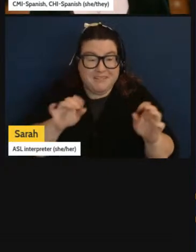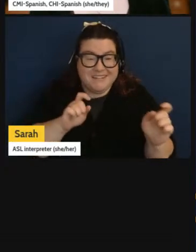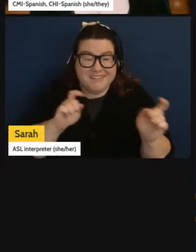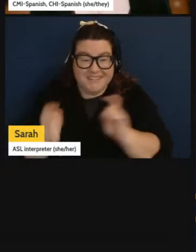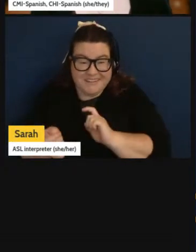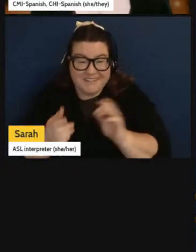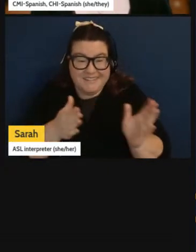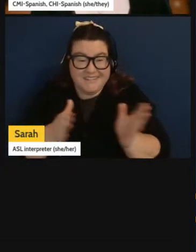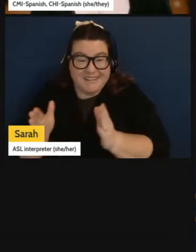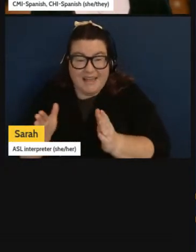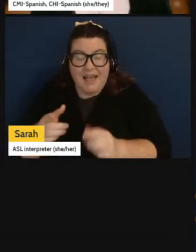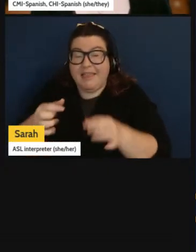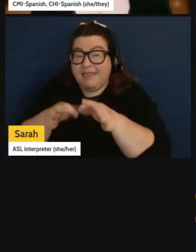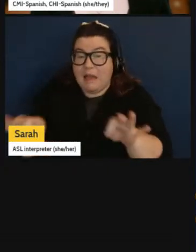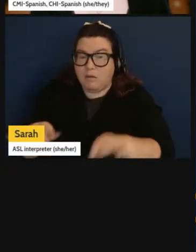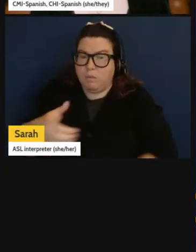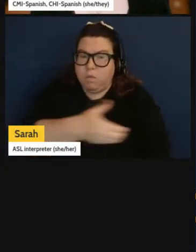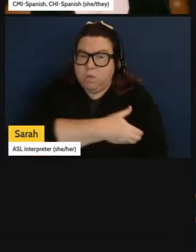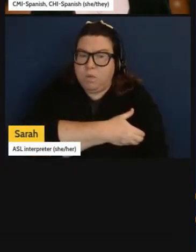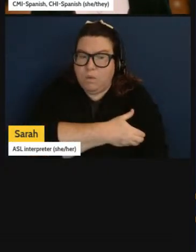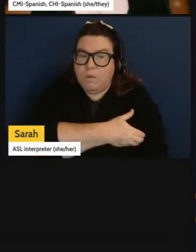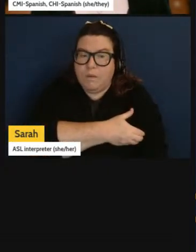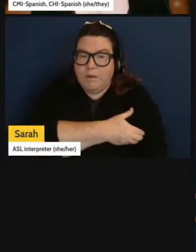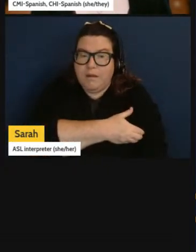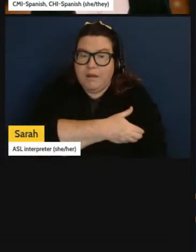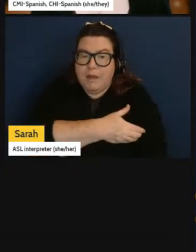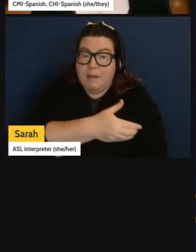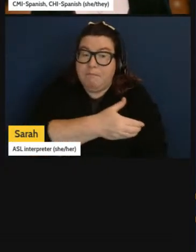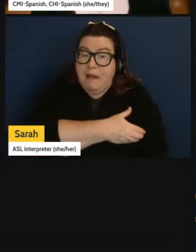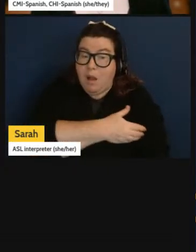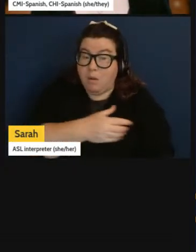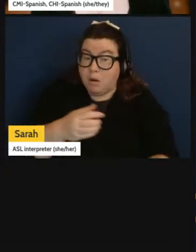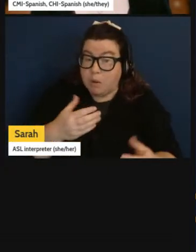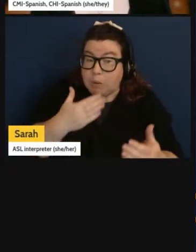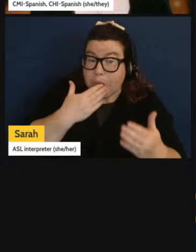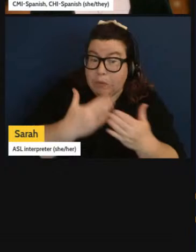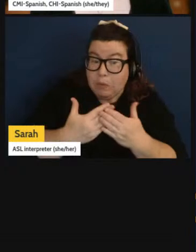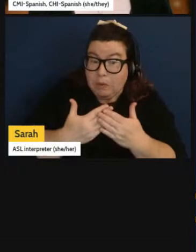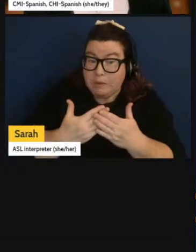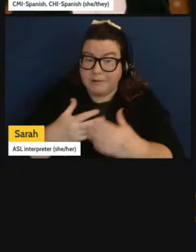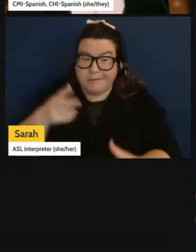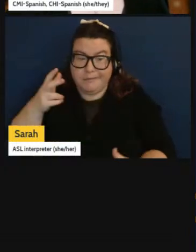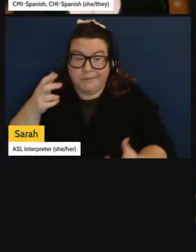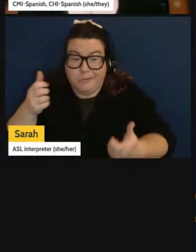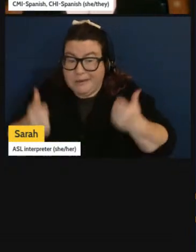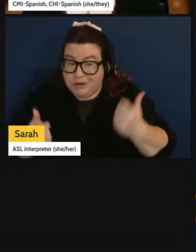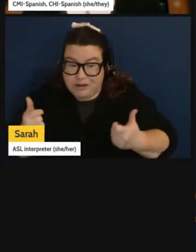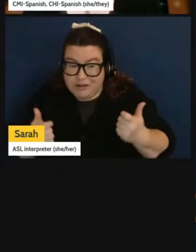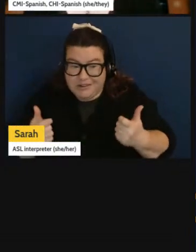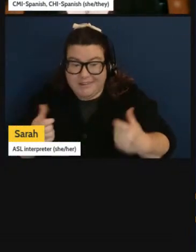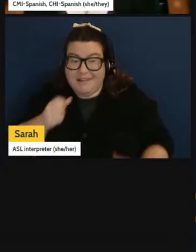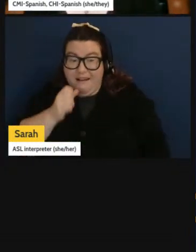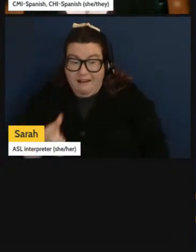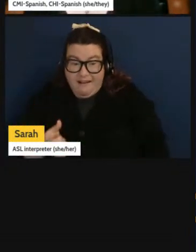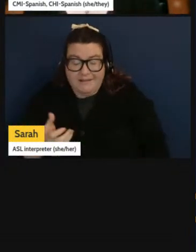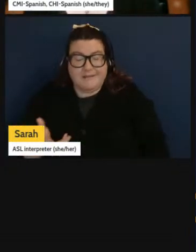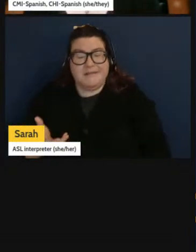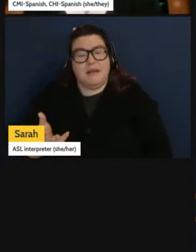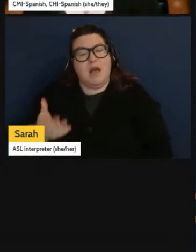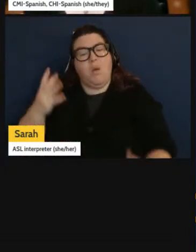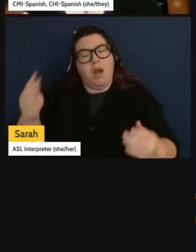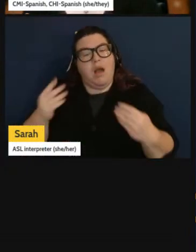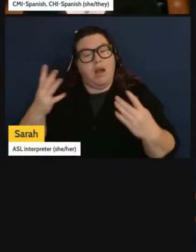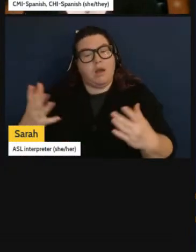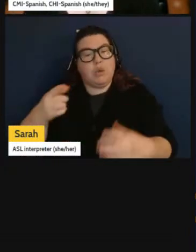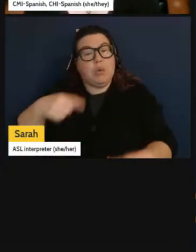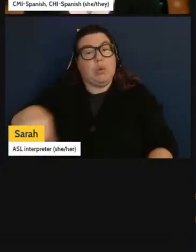Language is power. Will you use that power for good or not? So I did want to use this opportunity to just remind everyone